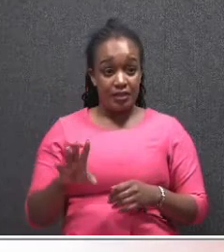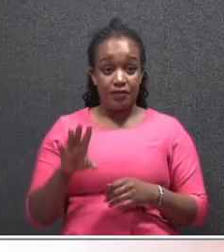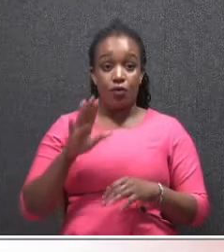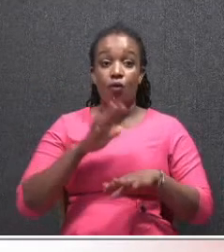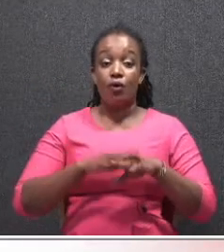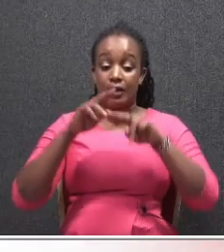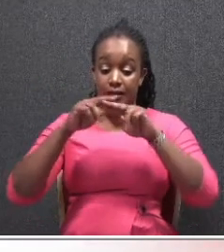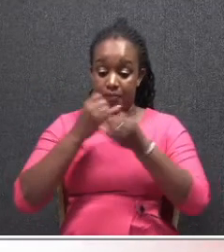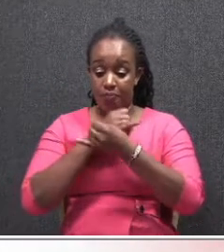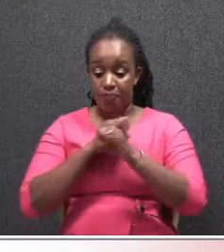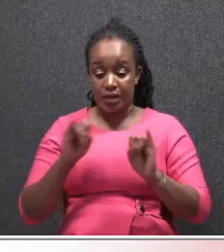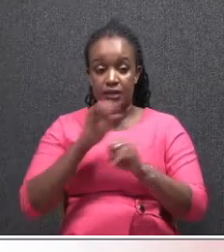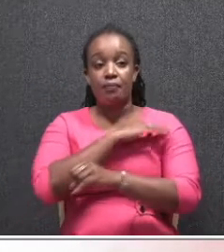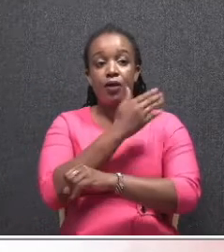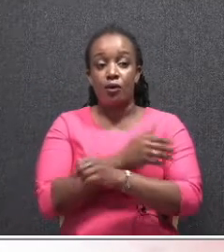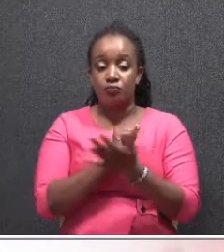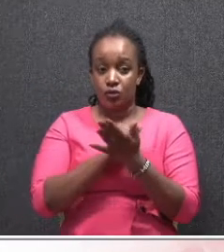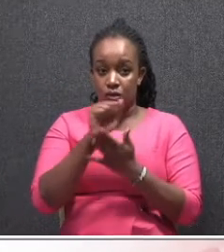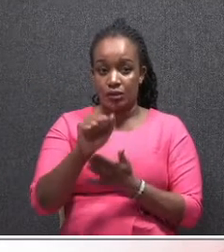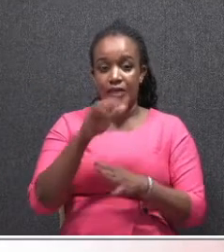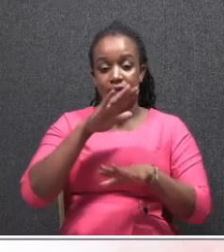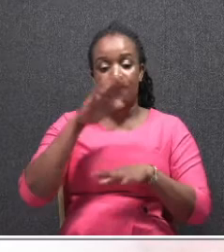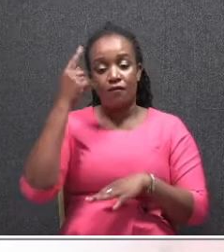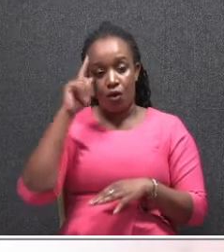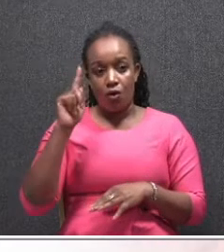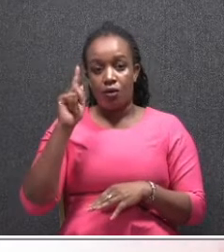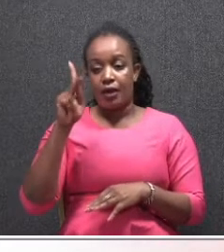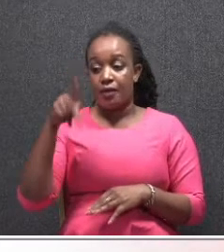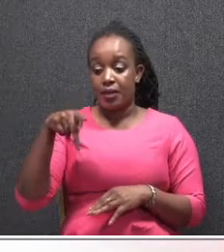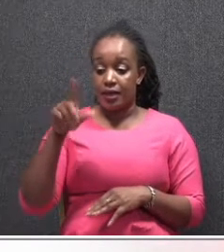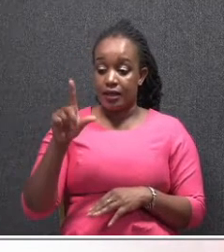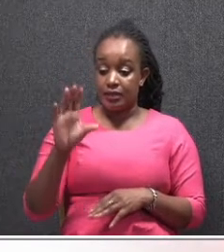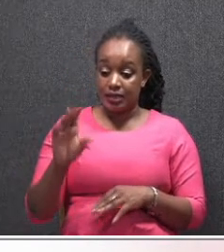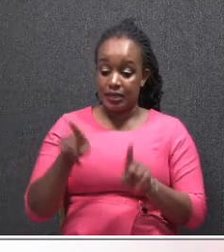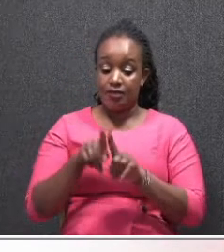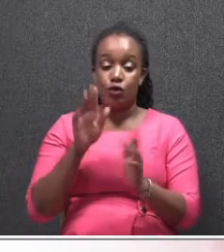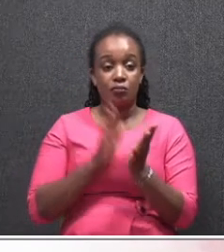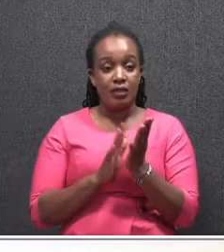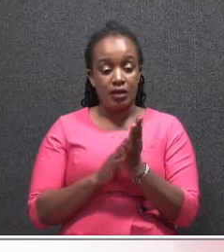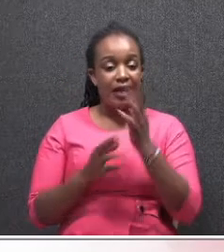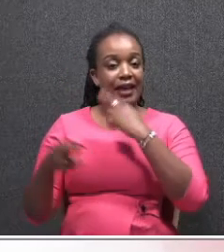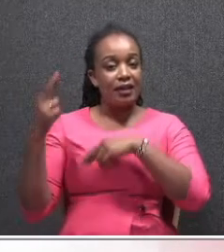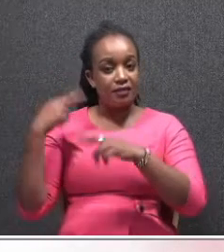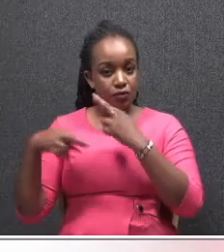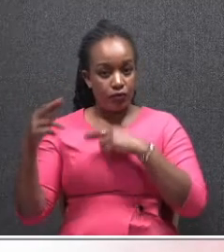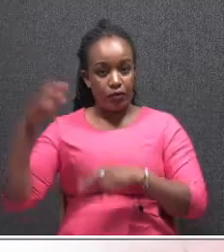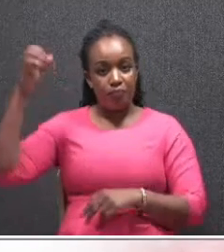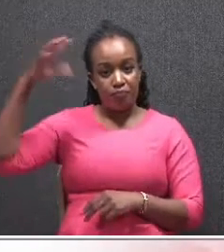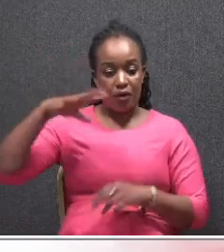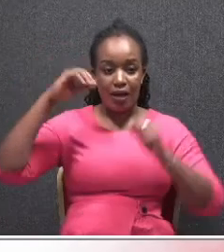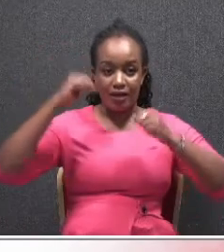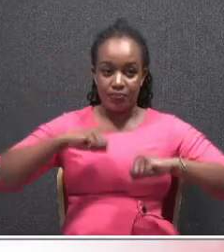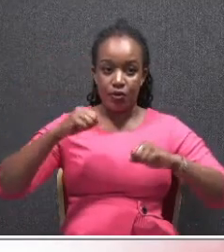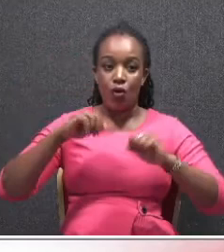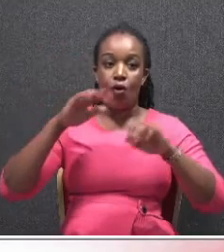producers at the expense of KPLC and its consumers. It has recommended a review of the power purchase agreements or